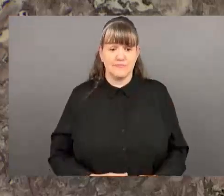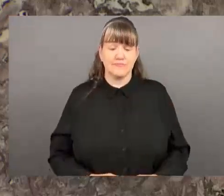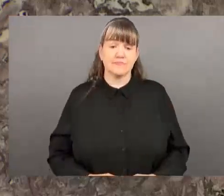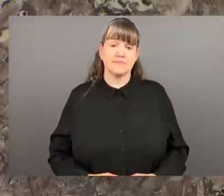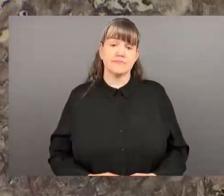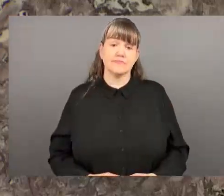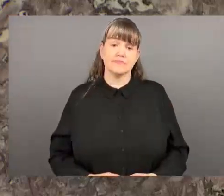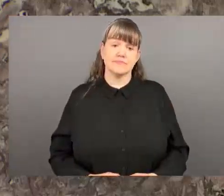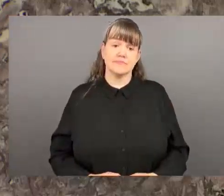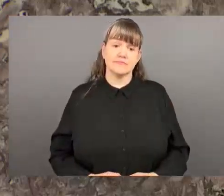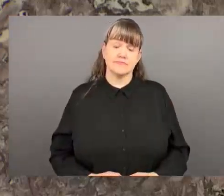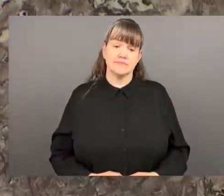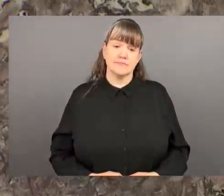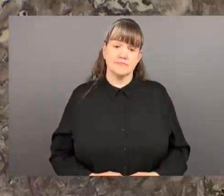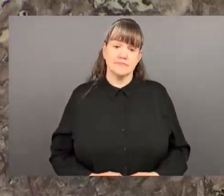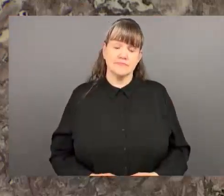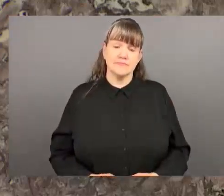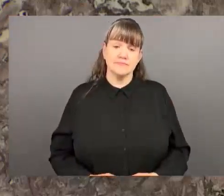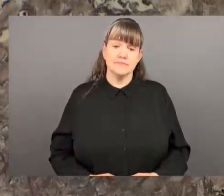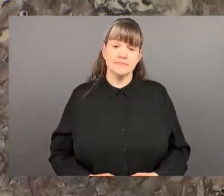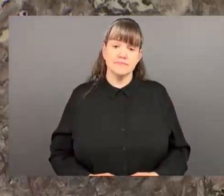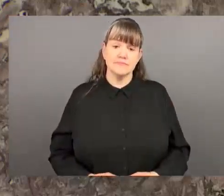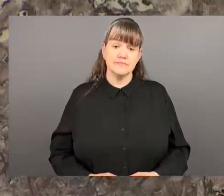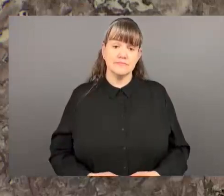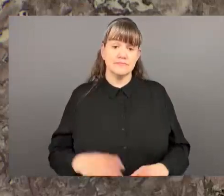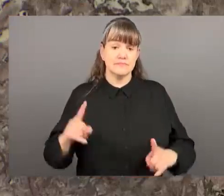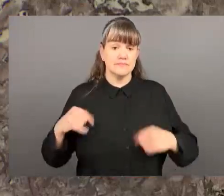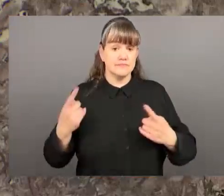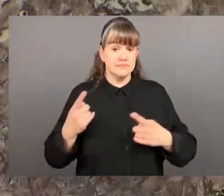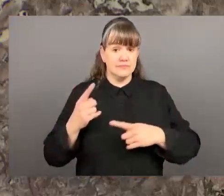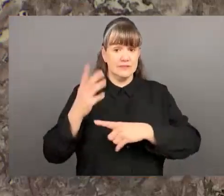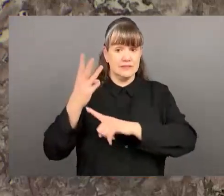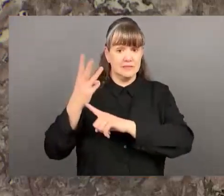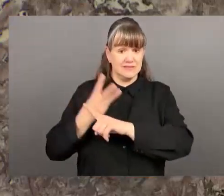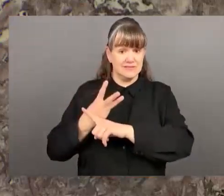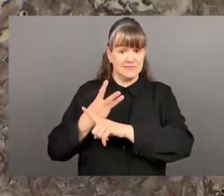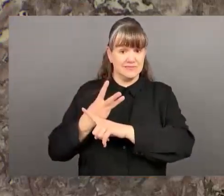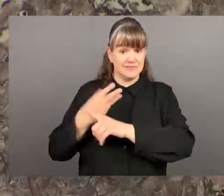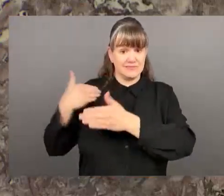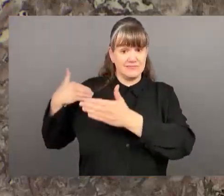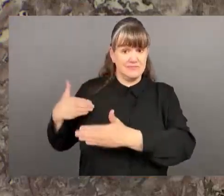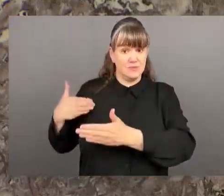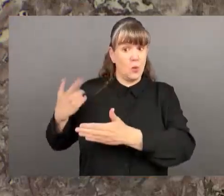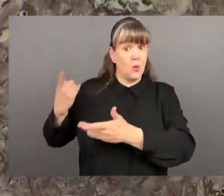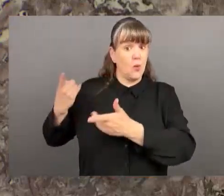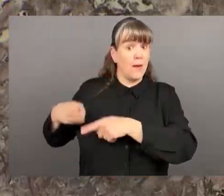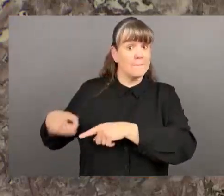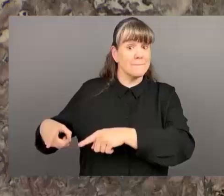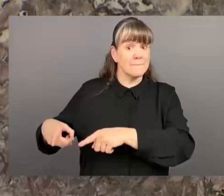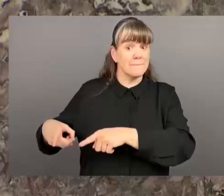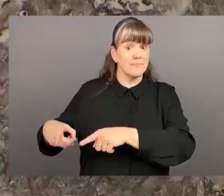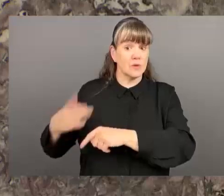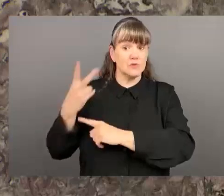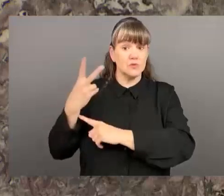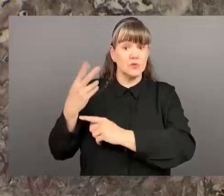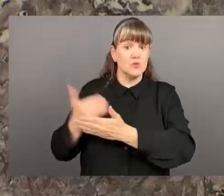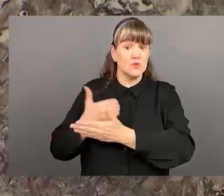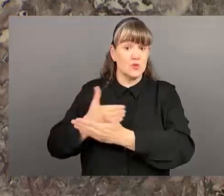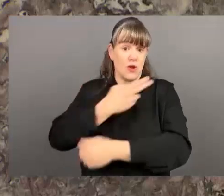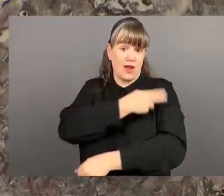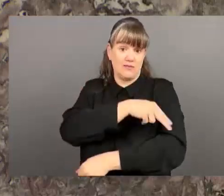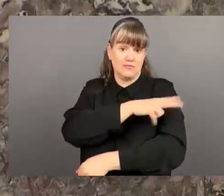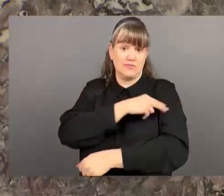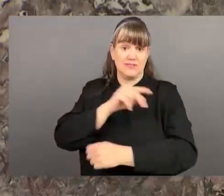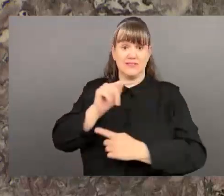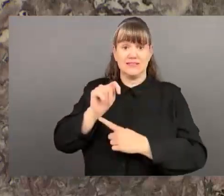in the last 6 months, here's what's happened in the last 6 months. 2 new hospitals in Terrace and Fort St. James. 3